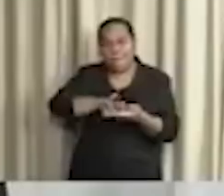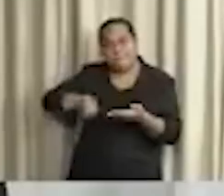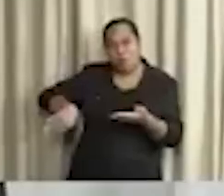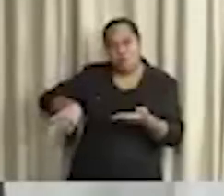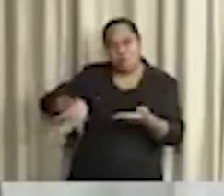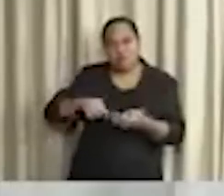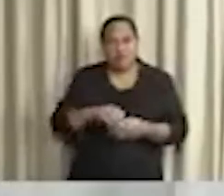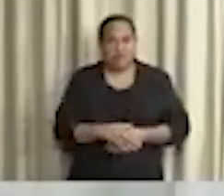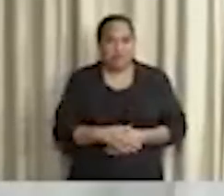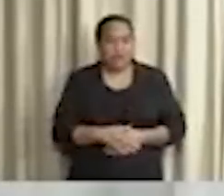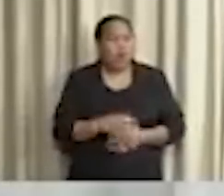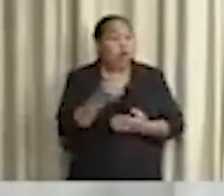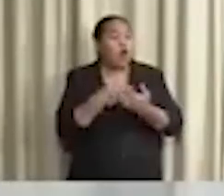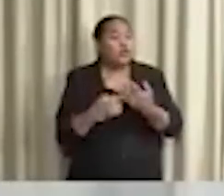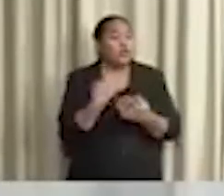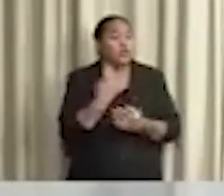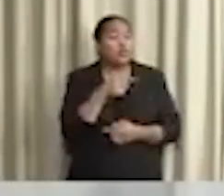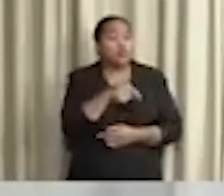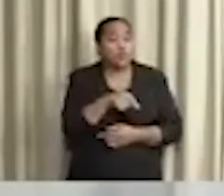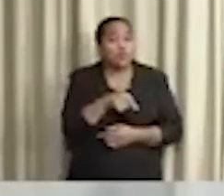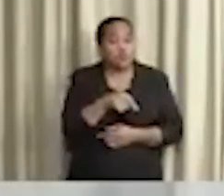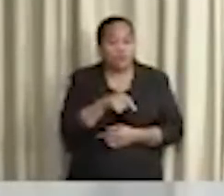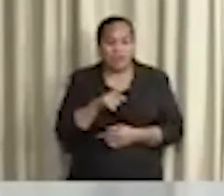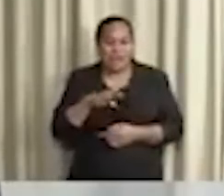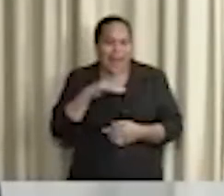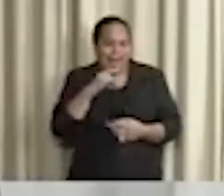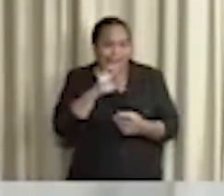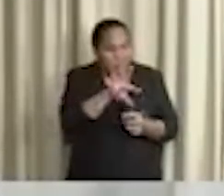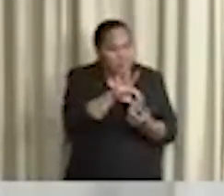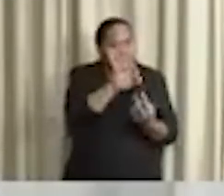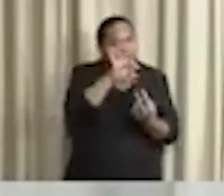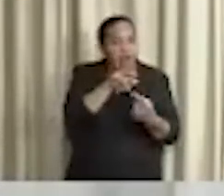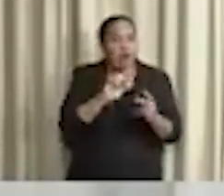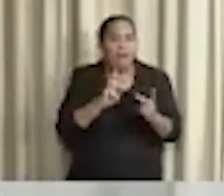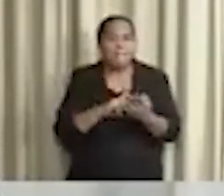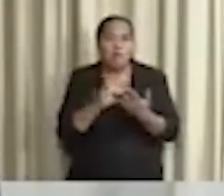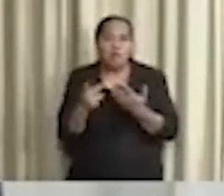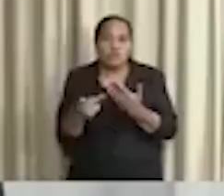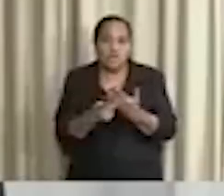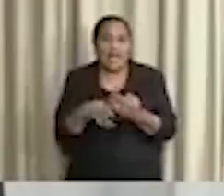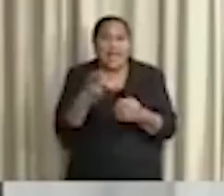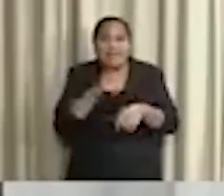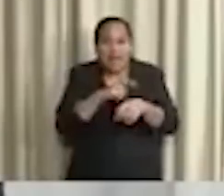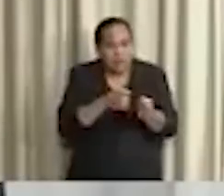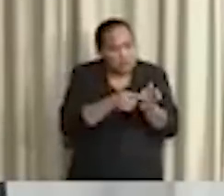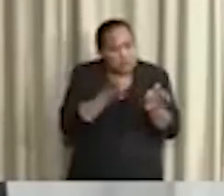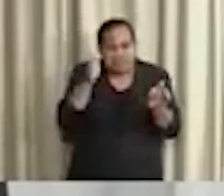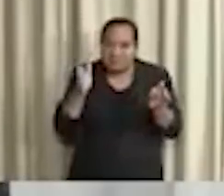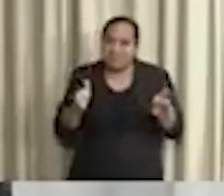servants, except for those appointed for projects with a specific time frame.